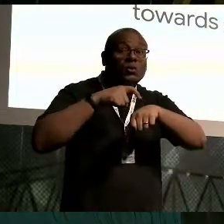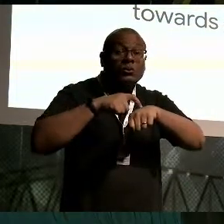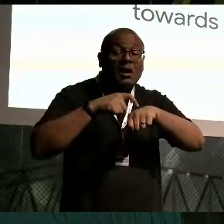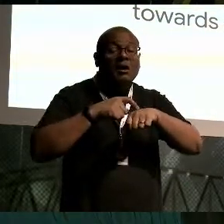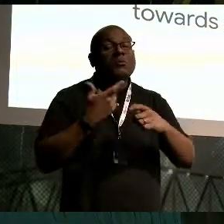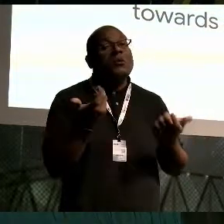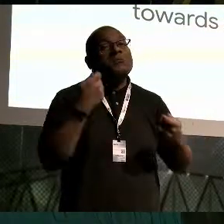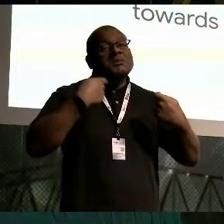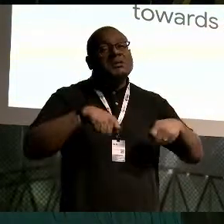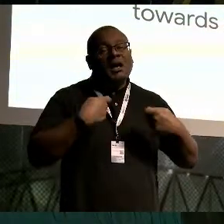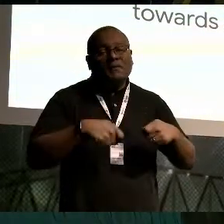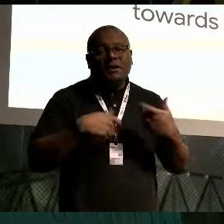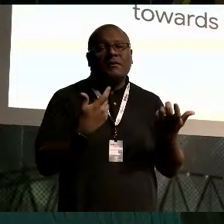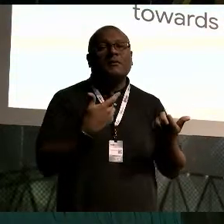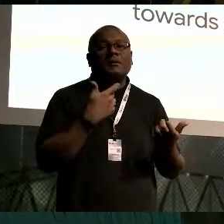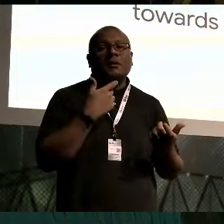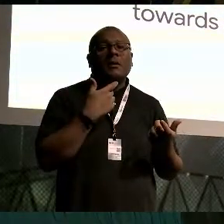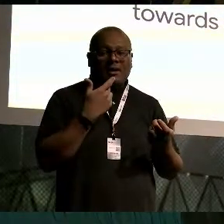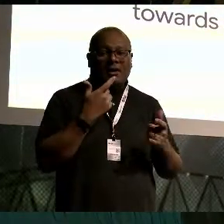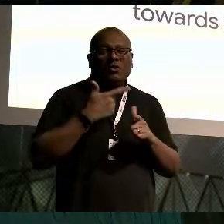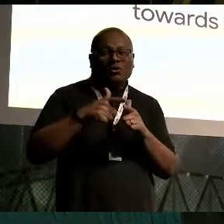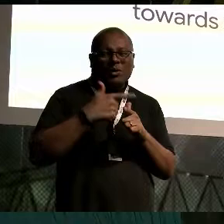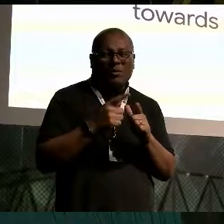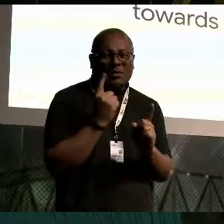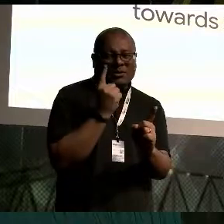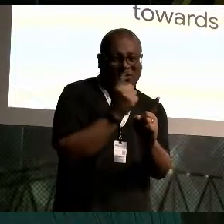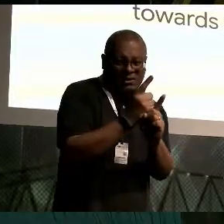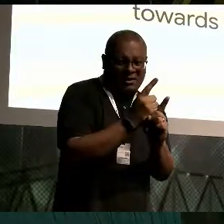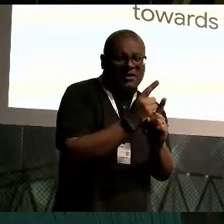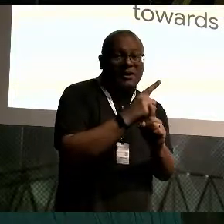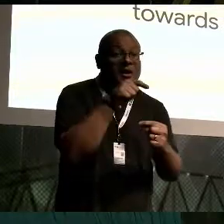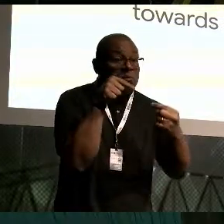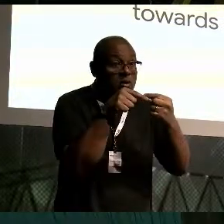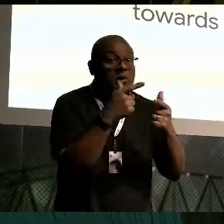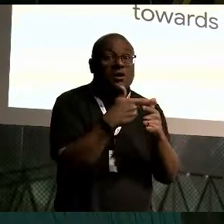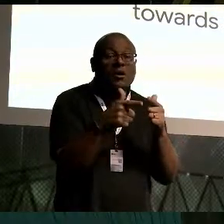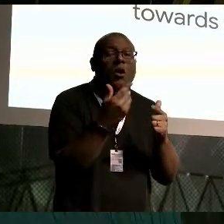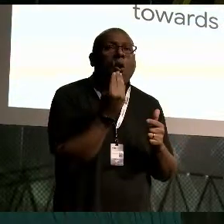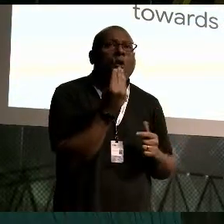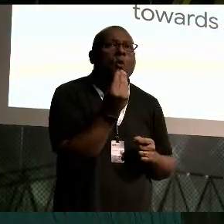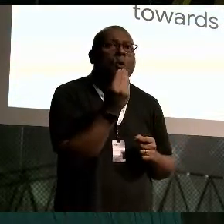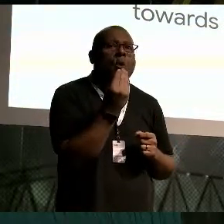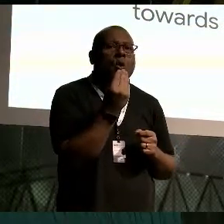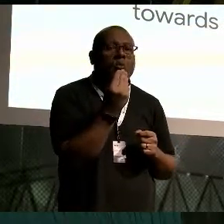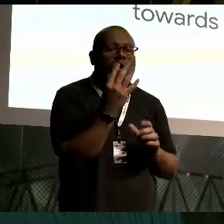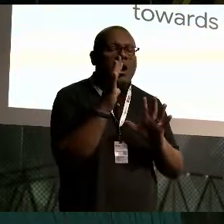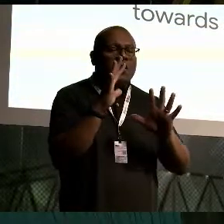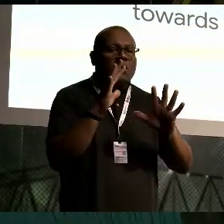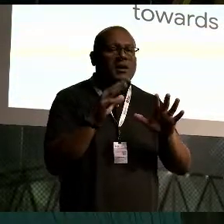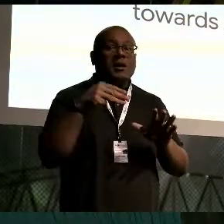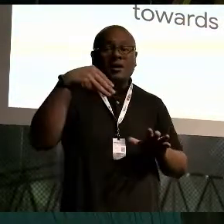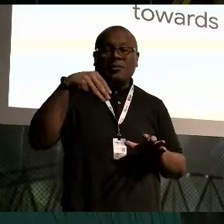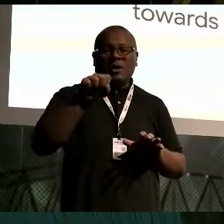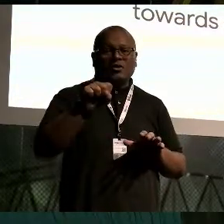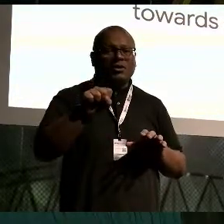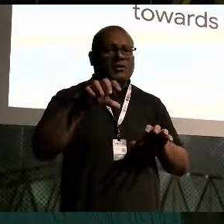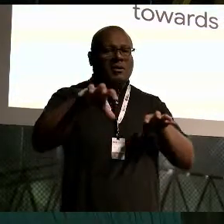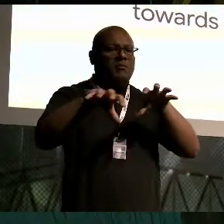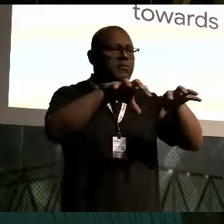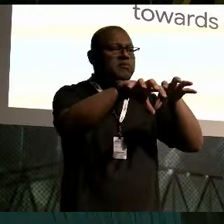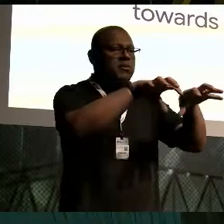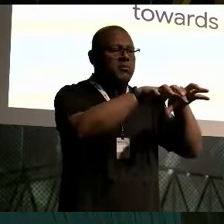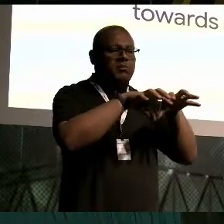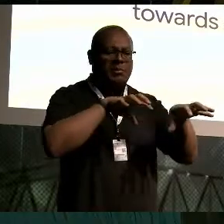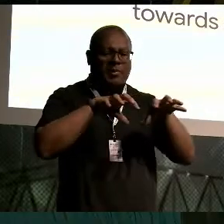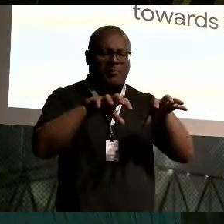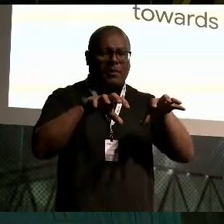start getting some other issues. And one of those is, how do you group these microservices, and how do you get